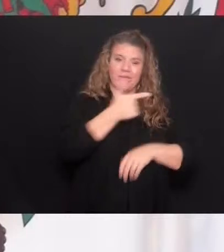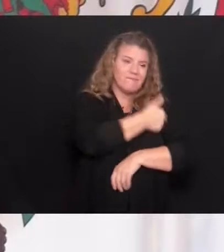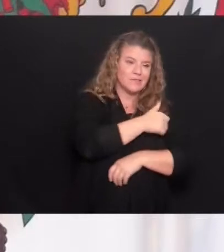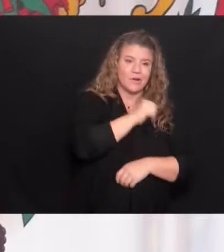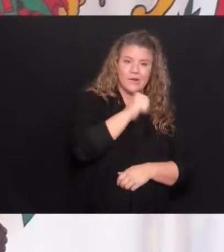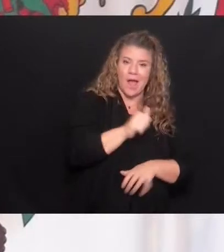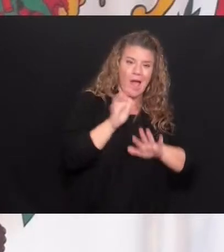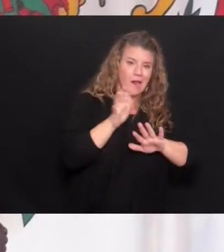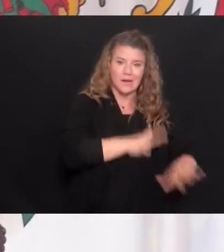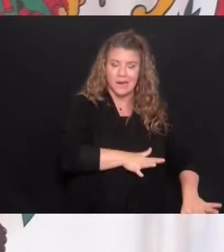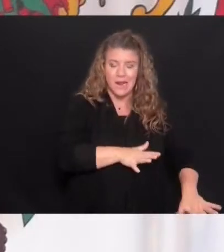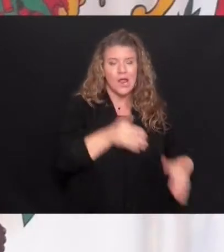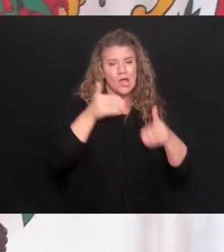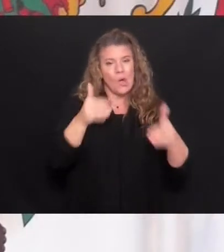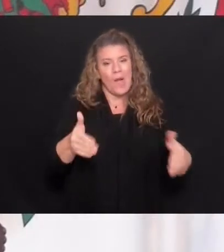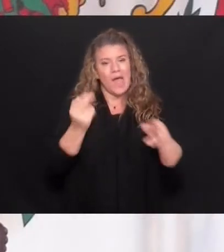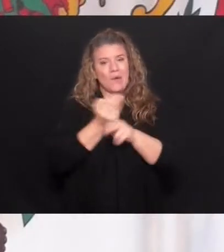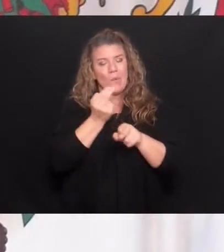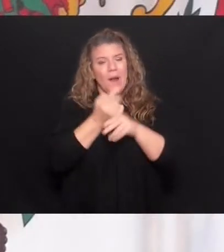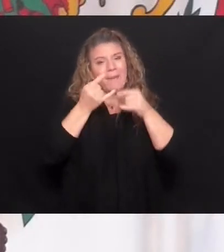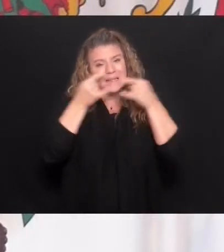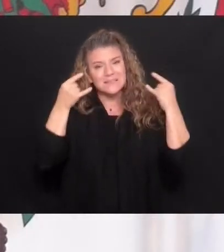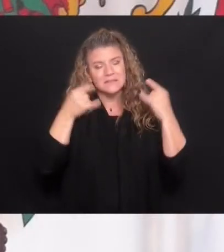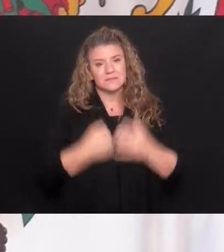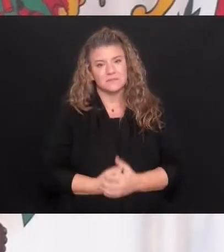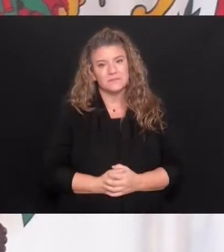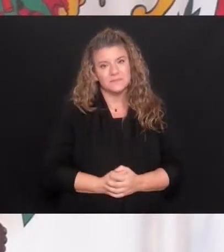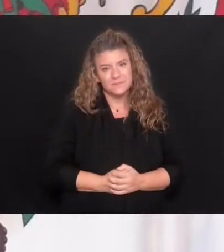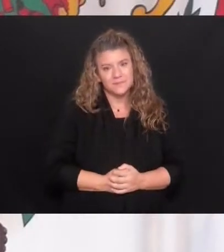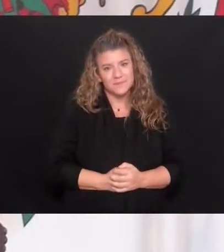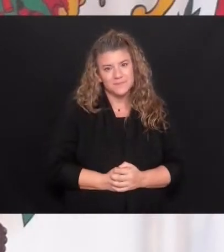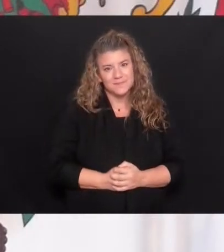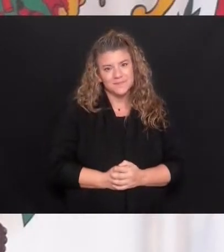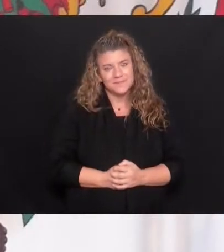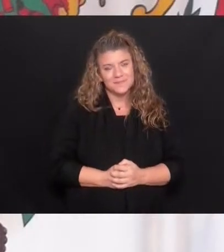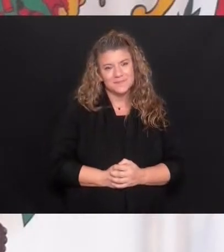or not, to absolutely wear a mask.